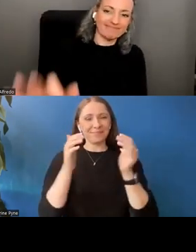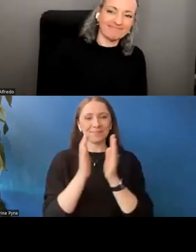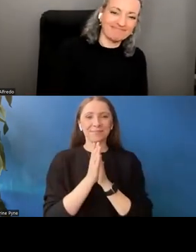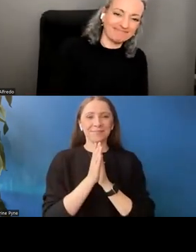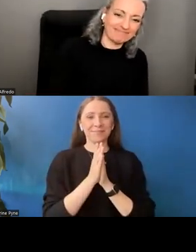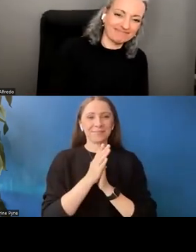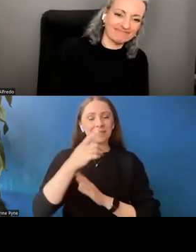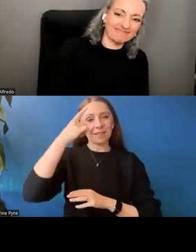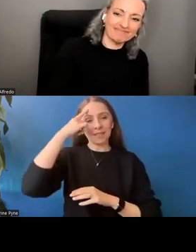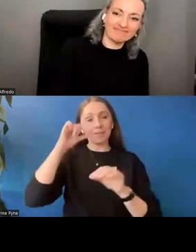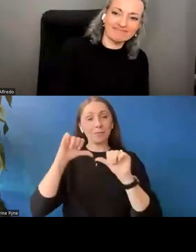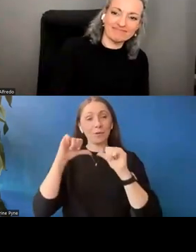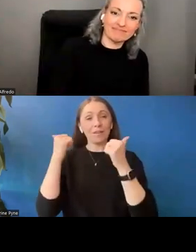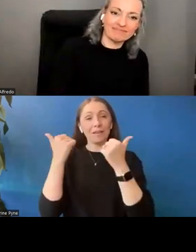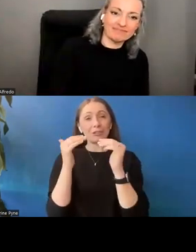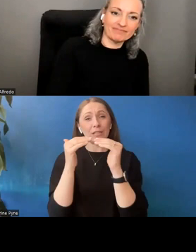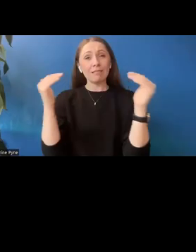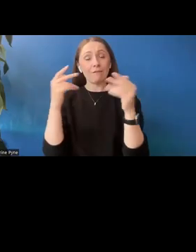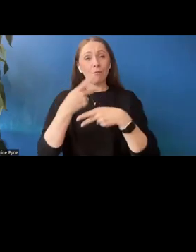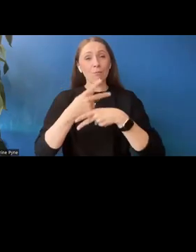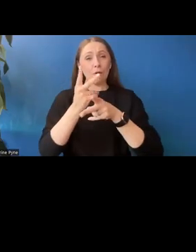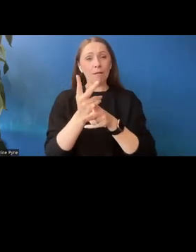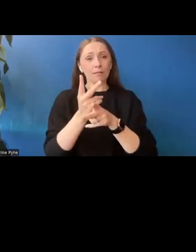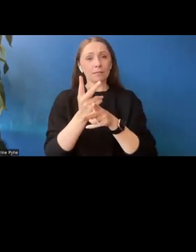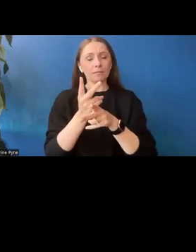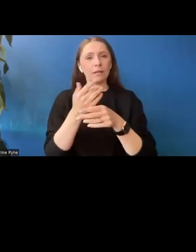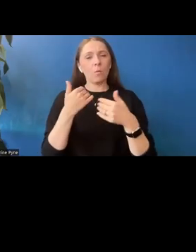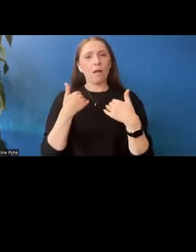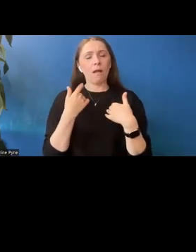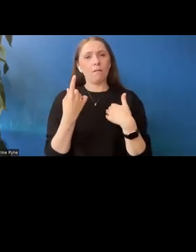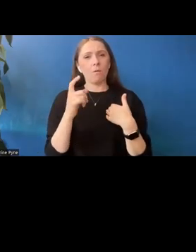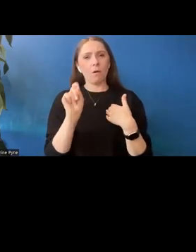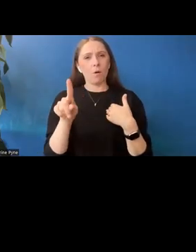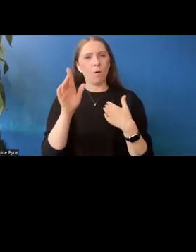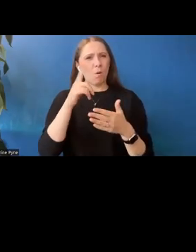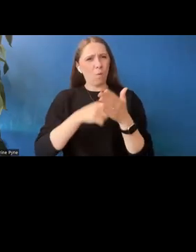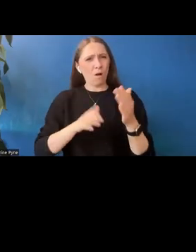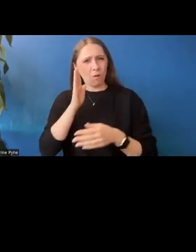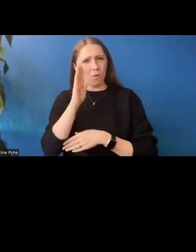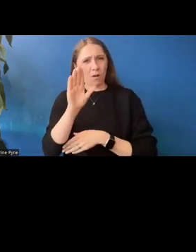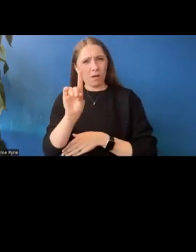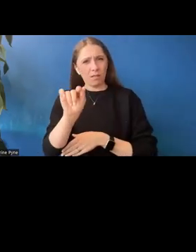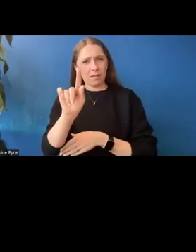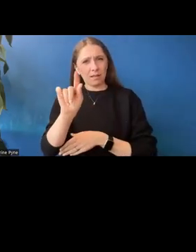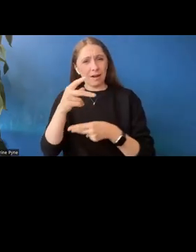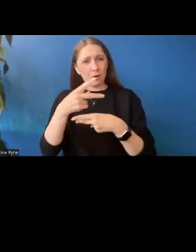For the agency level product, there's a question about what will this data product be